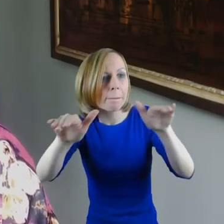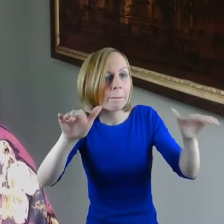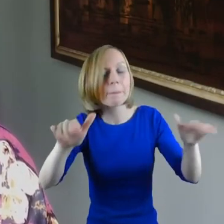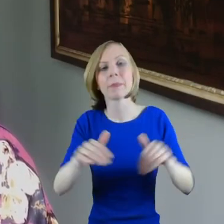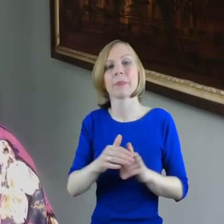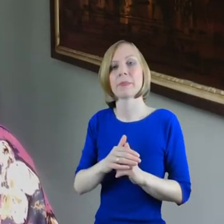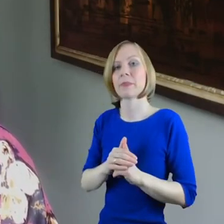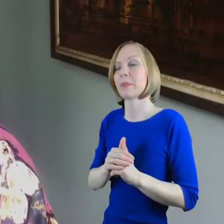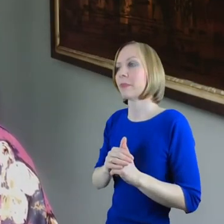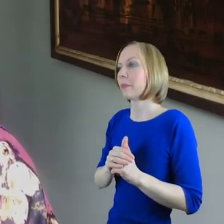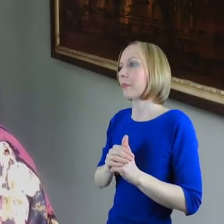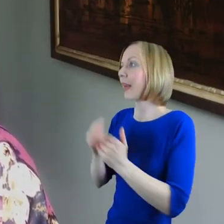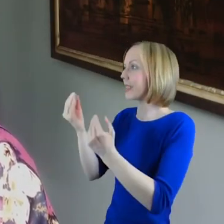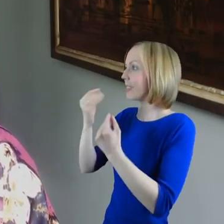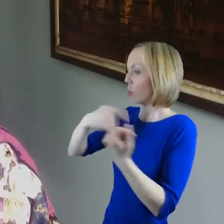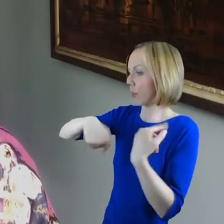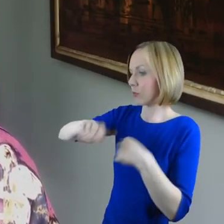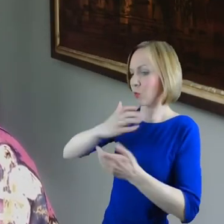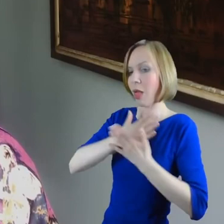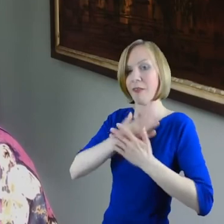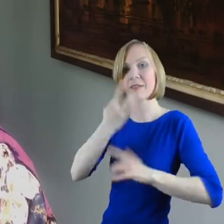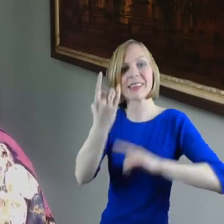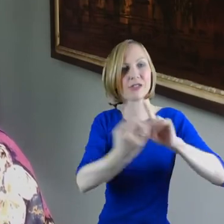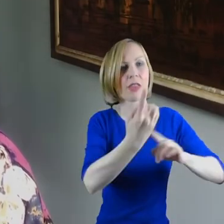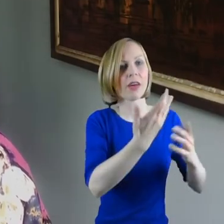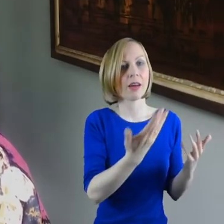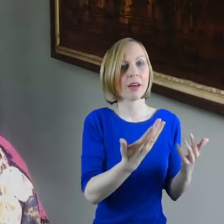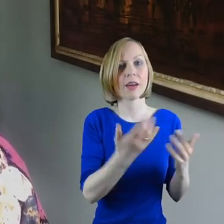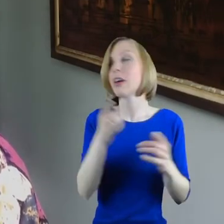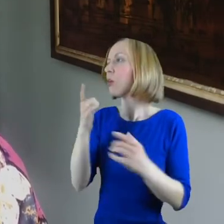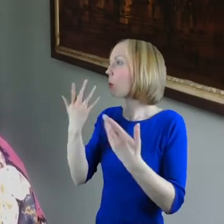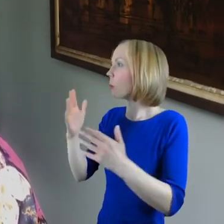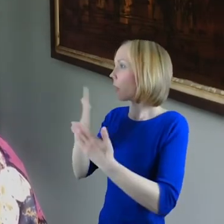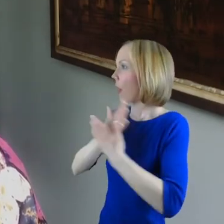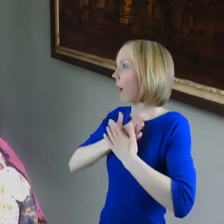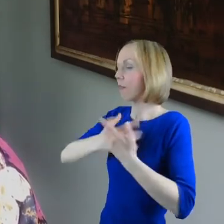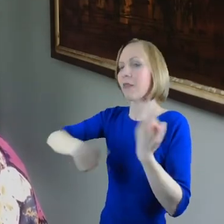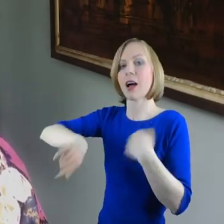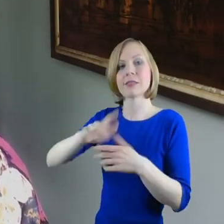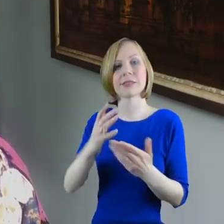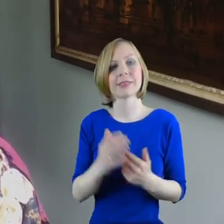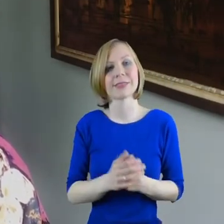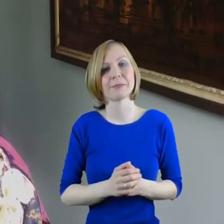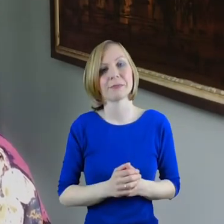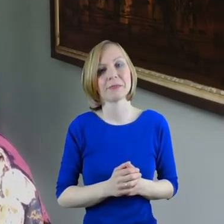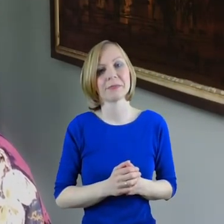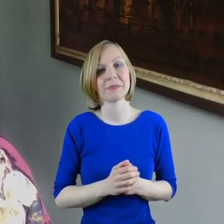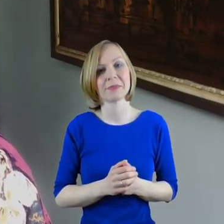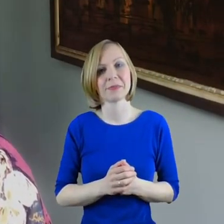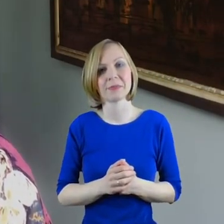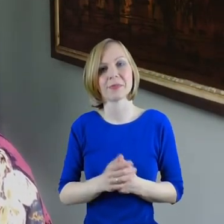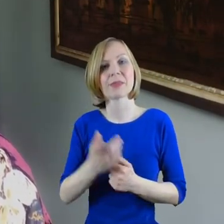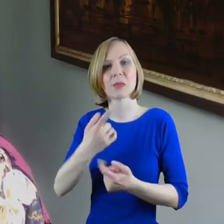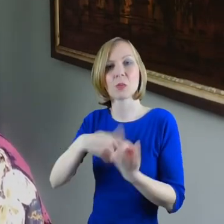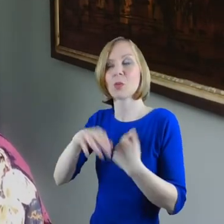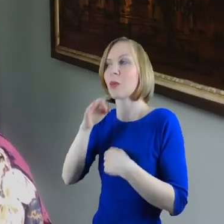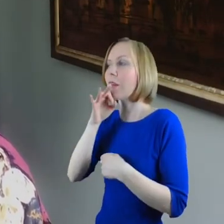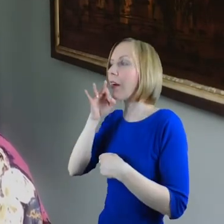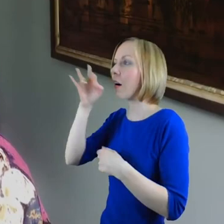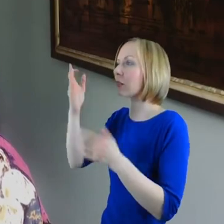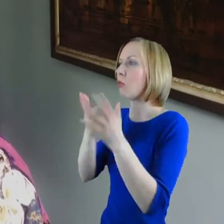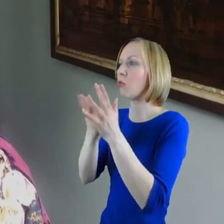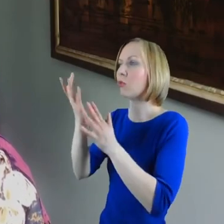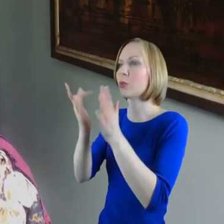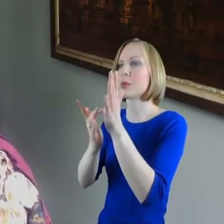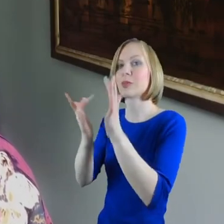And teach us to love one another, as you have loved us. This we ask